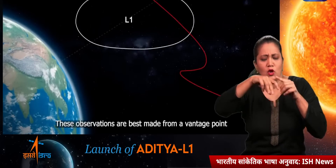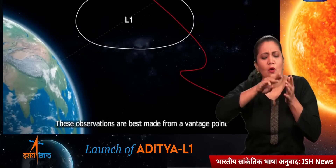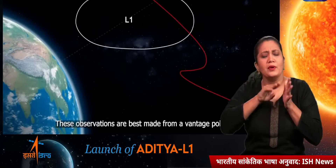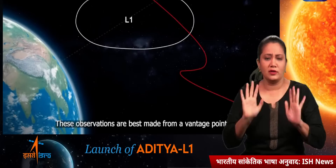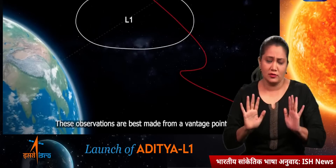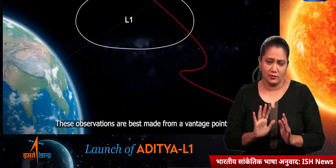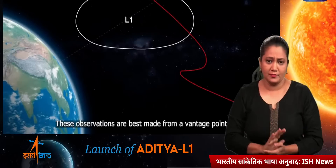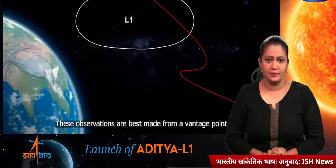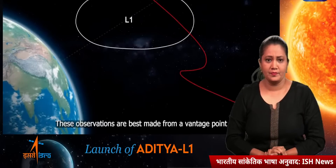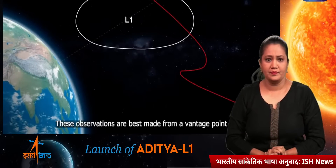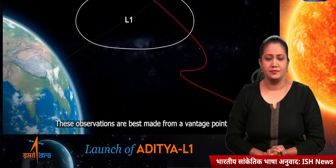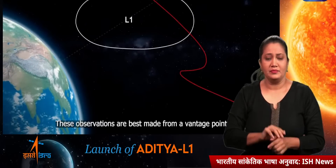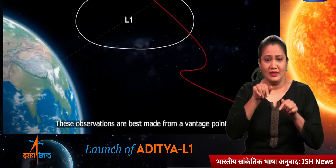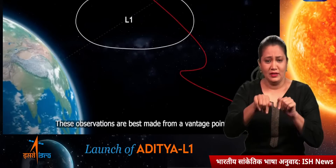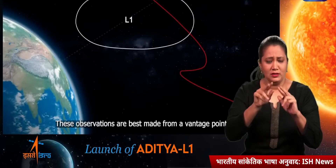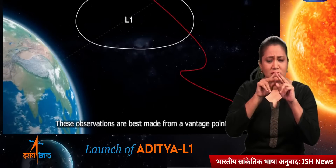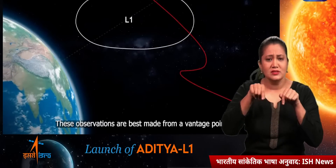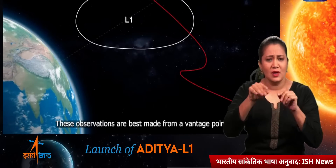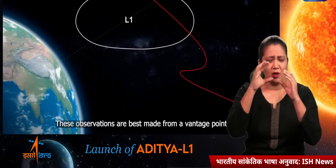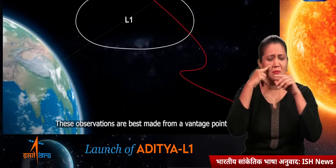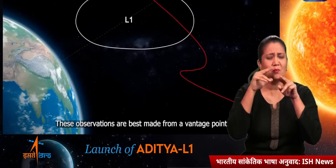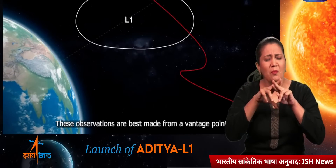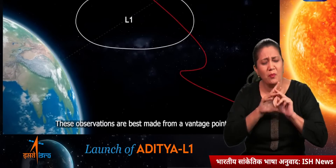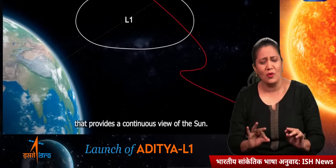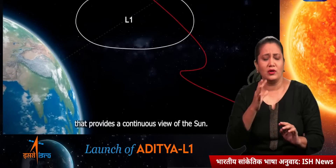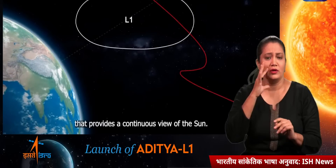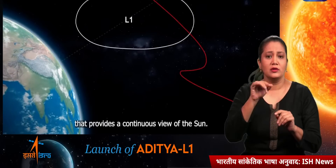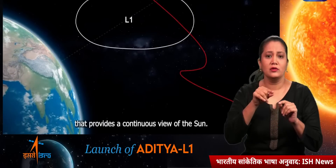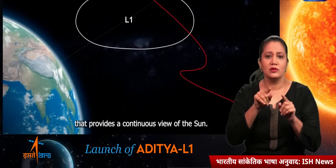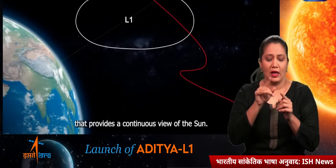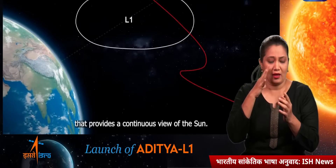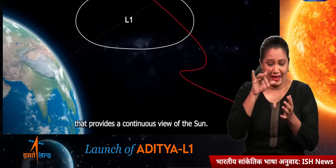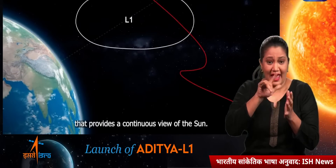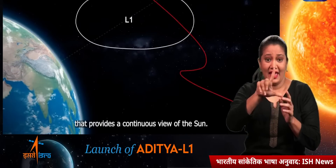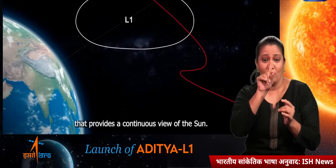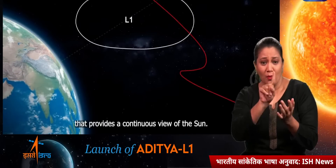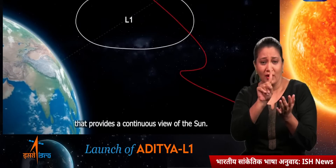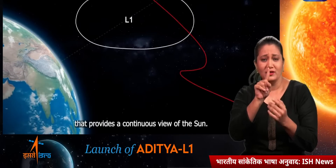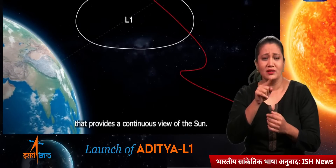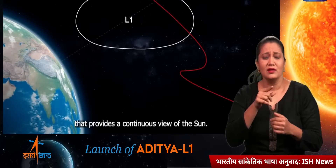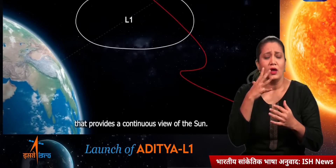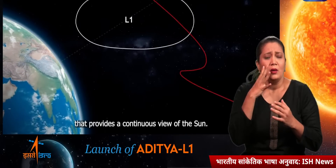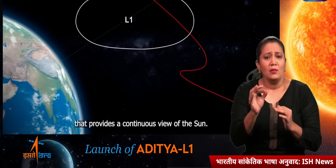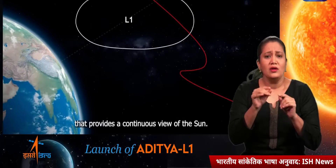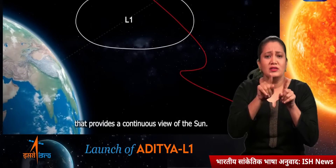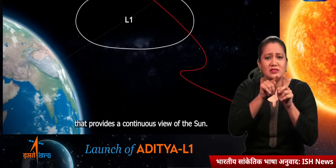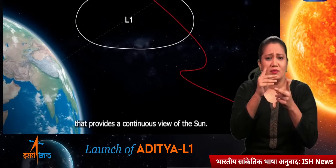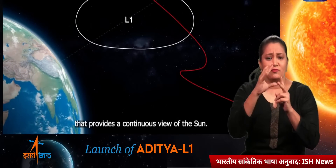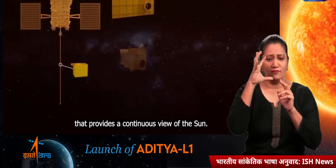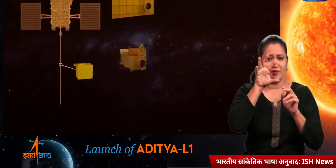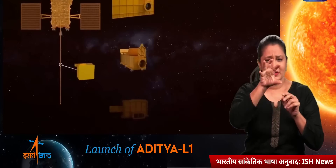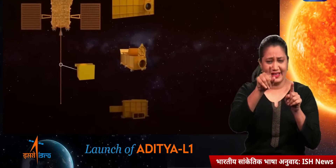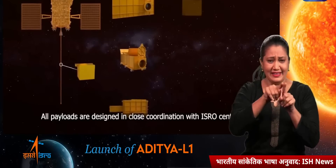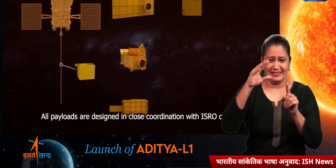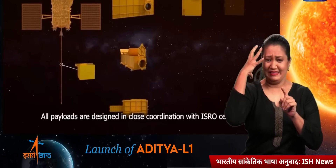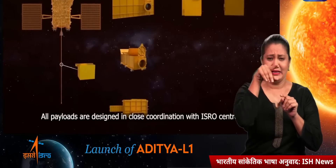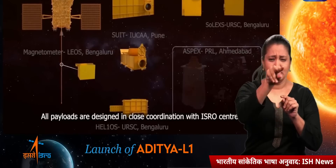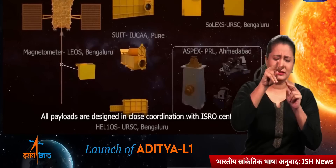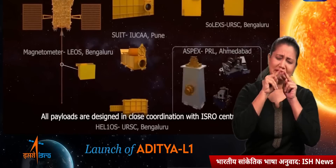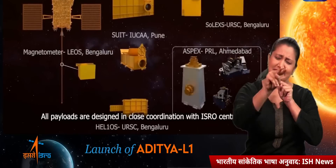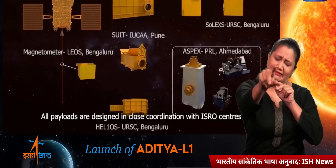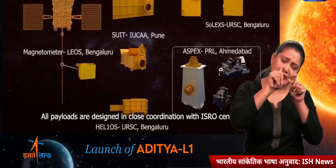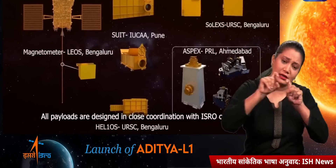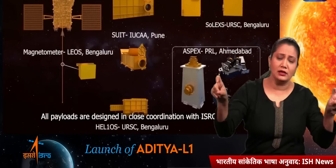These observations are best made from a vantage point that provides a continuous view of the Sun. All payloads